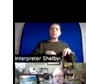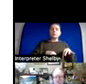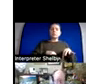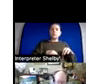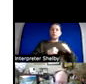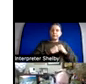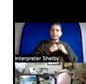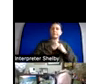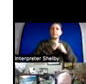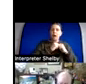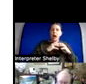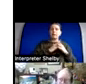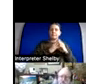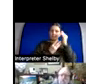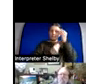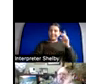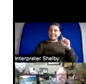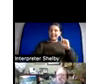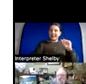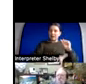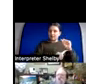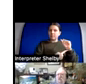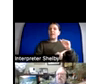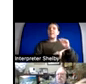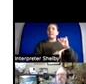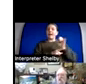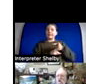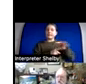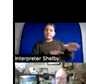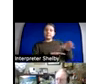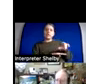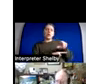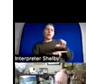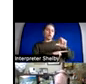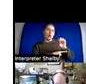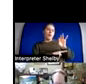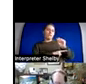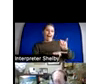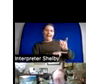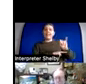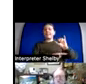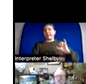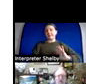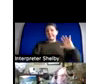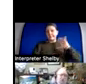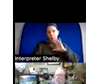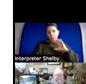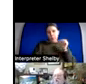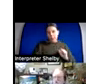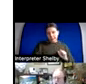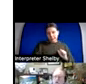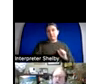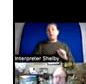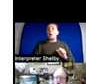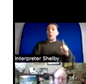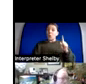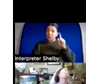data that's old-fashioned that's what ai used to be that's what we thought